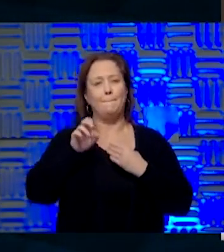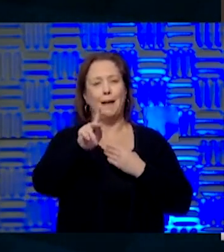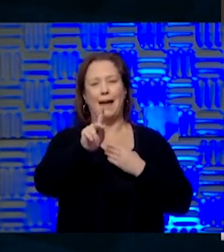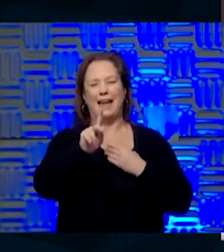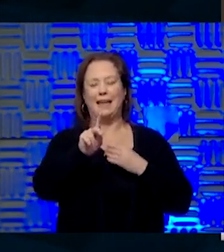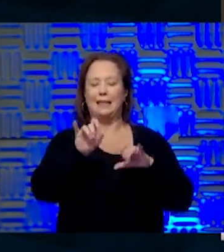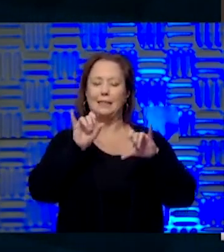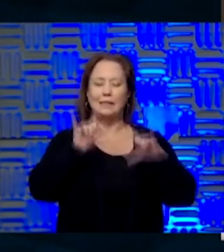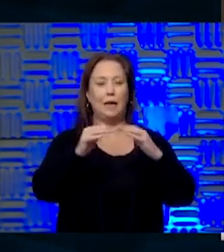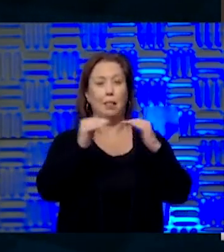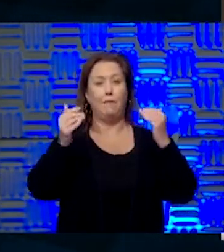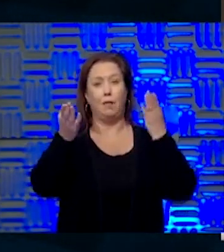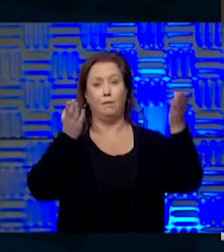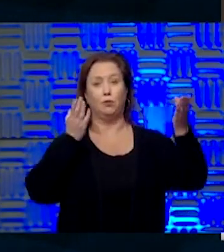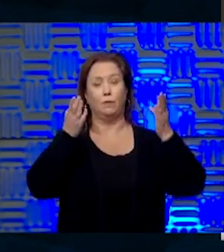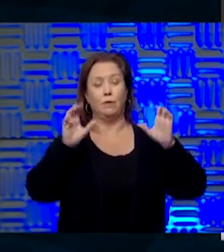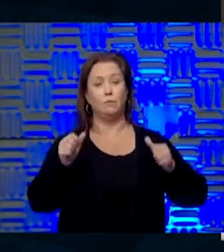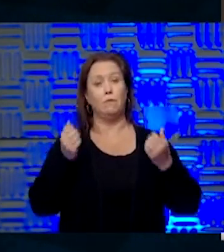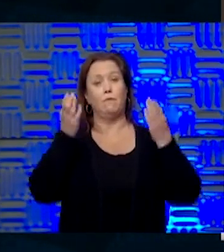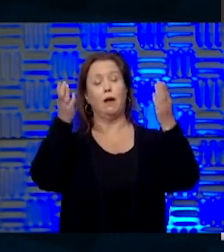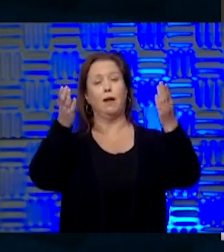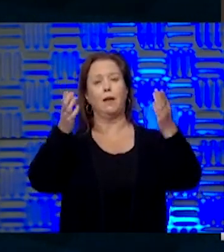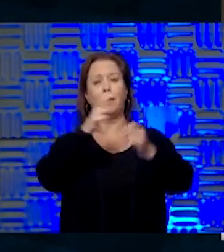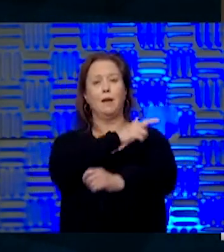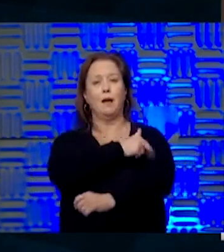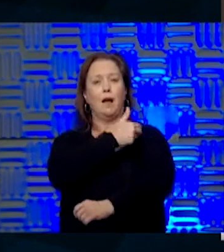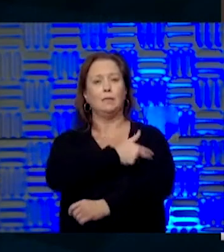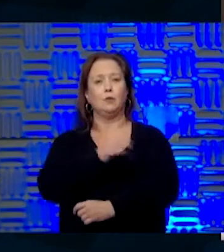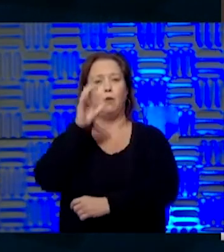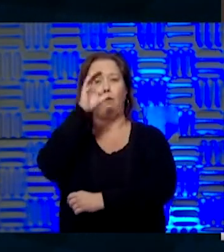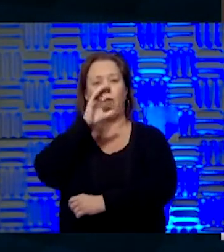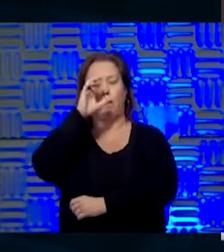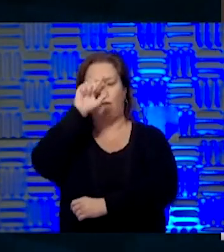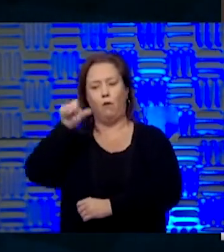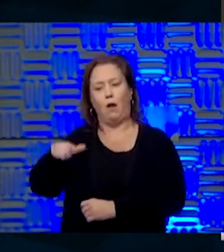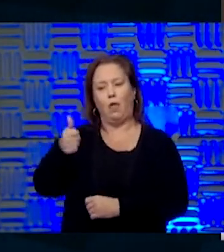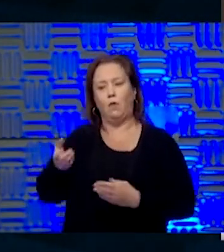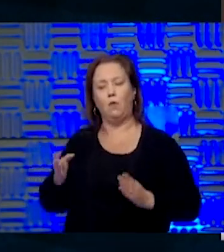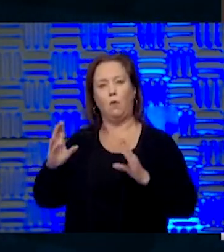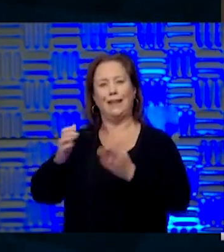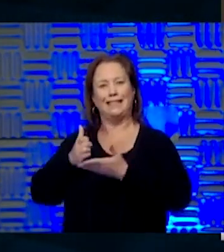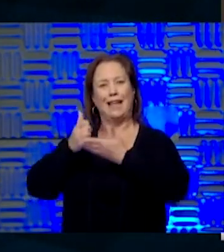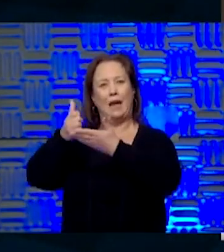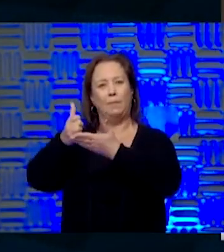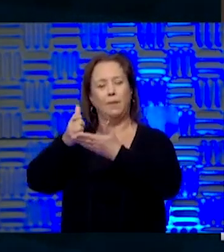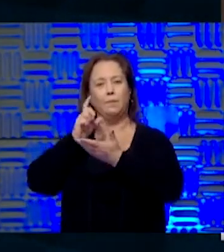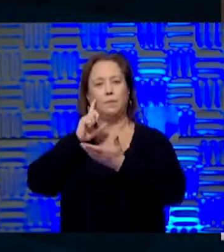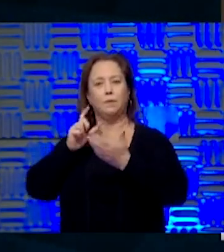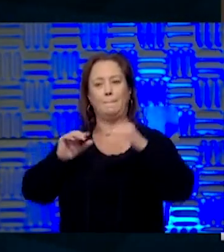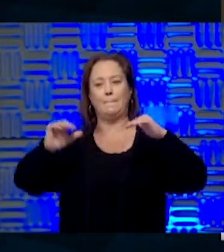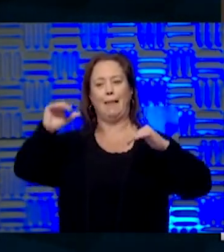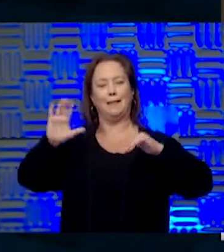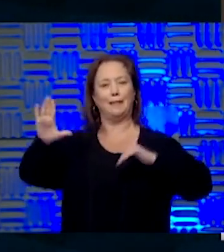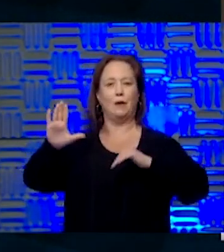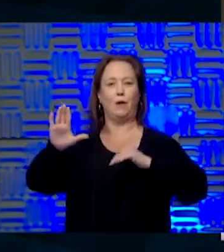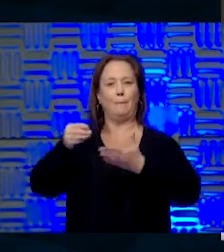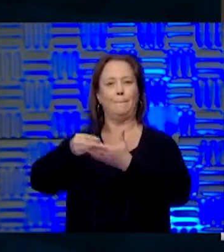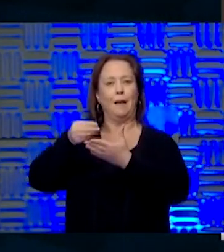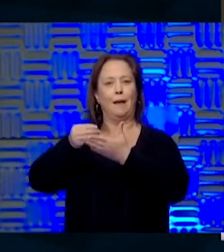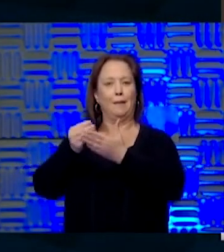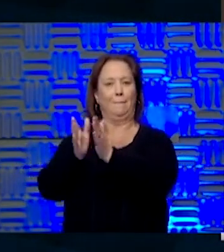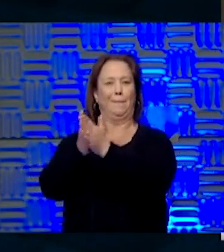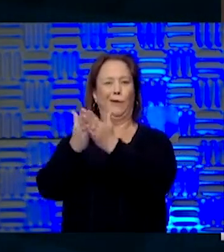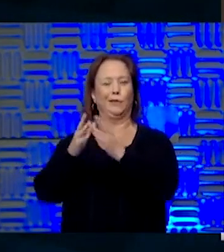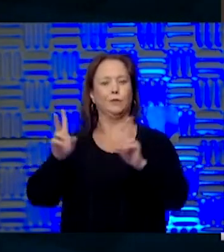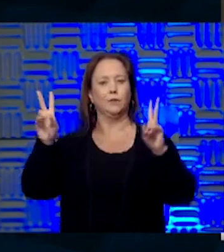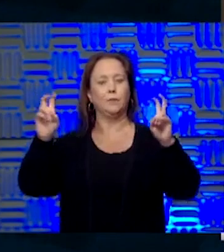service provided. So hospitals are always trying to find something that helps them make their books balance and try to find a